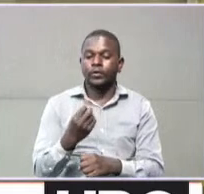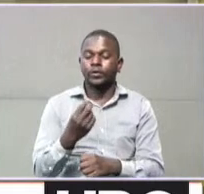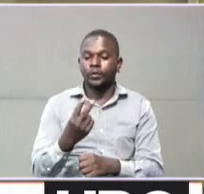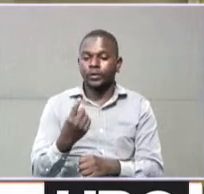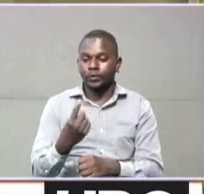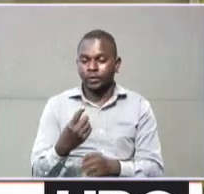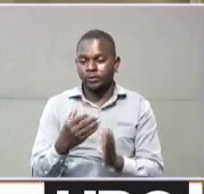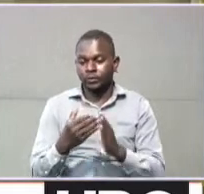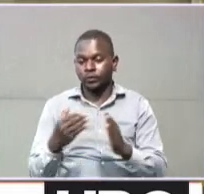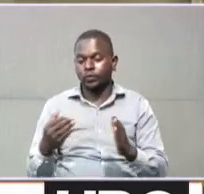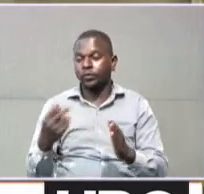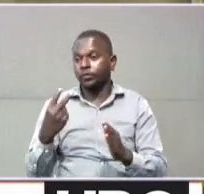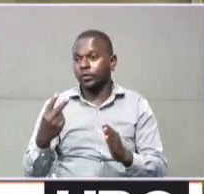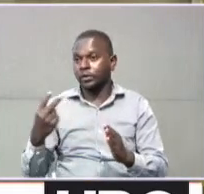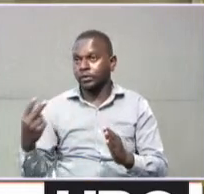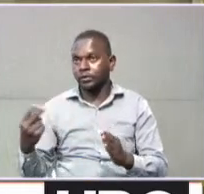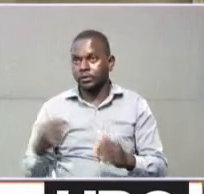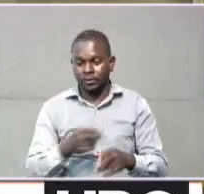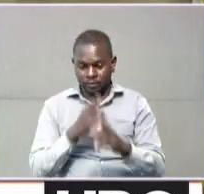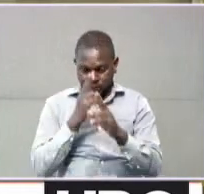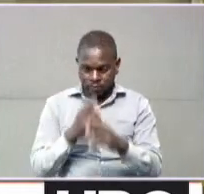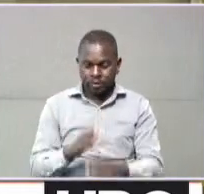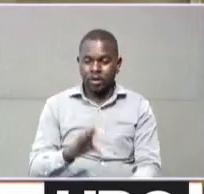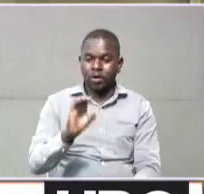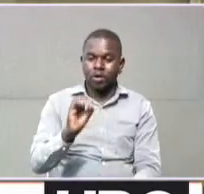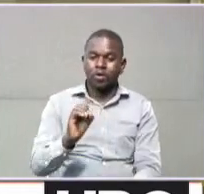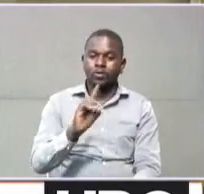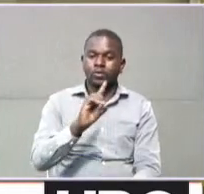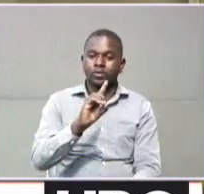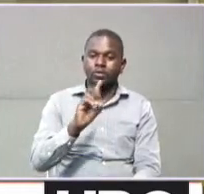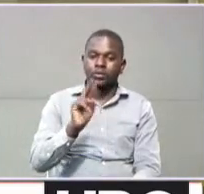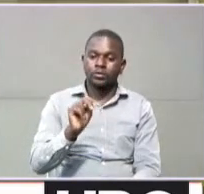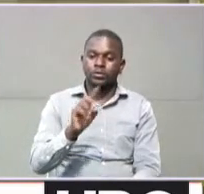2022 honorable zima